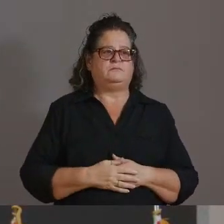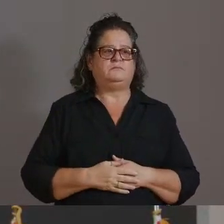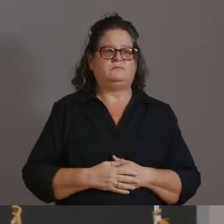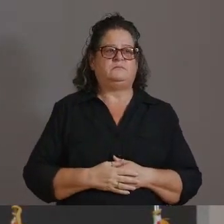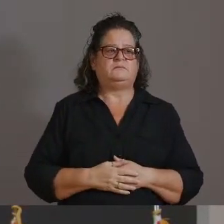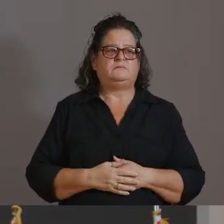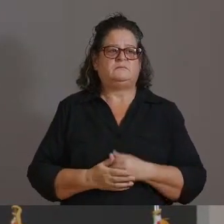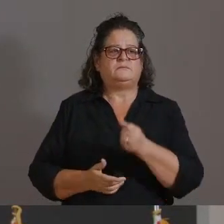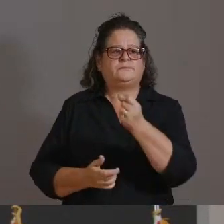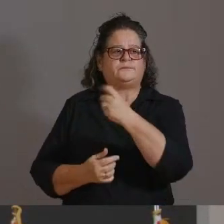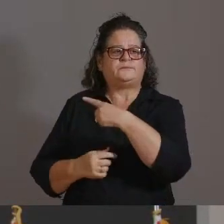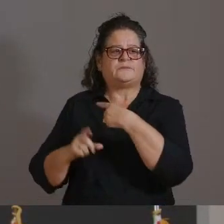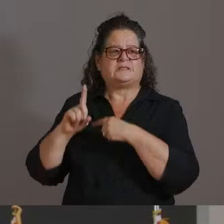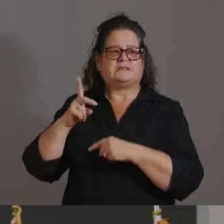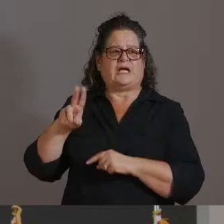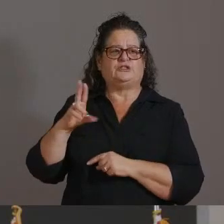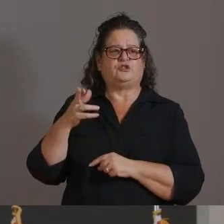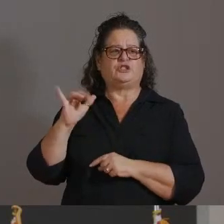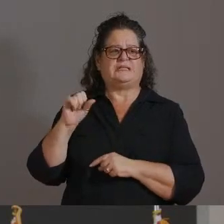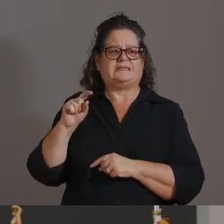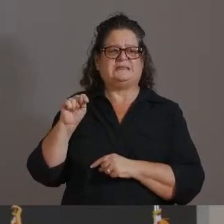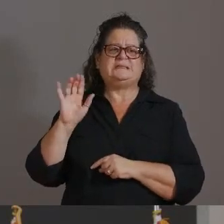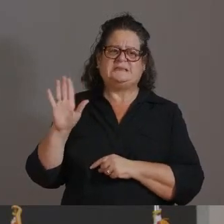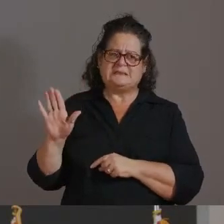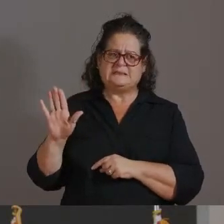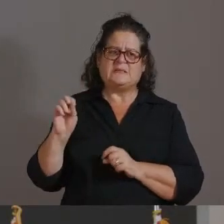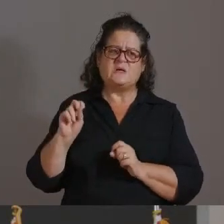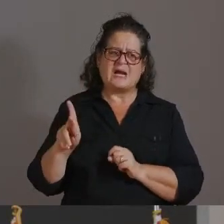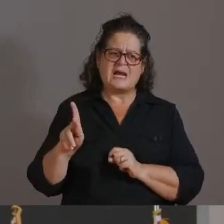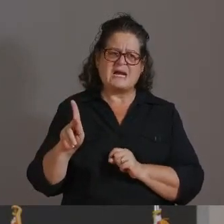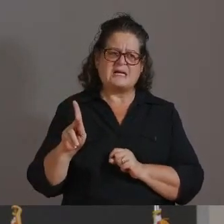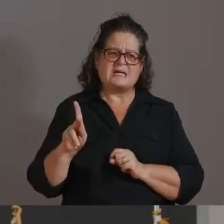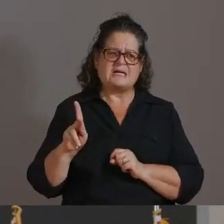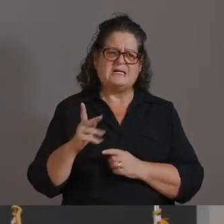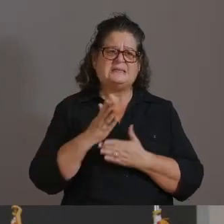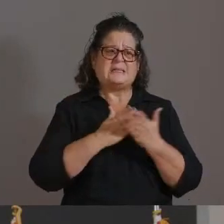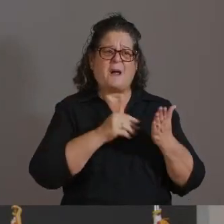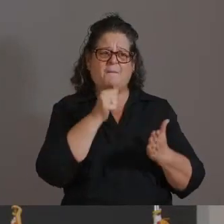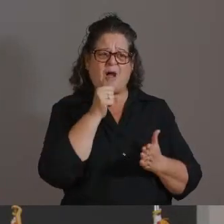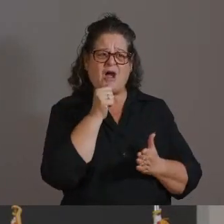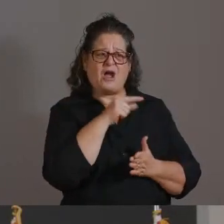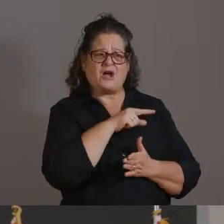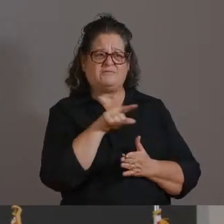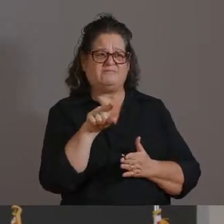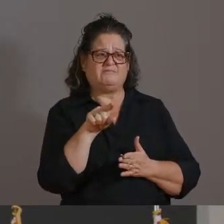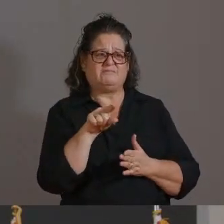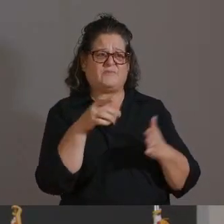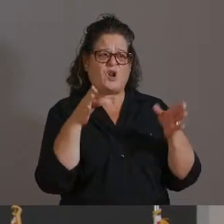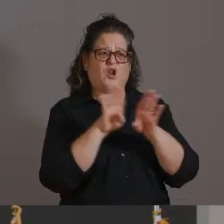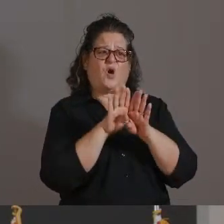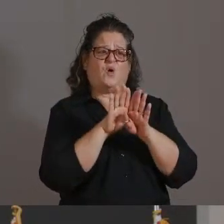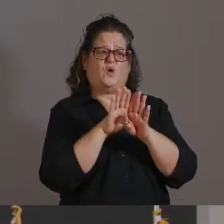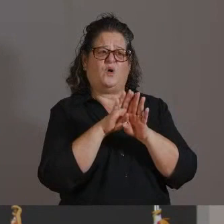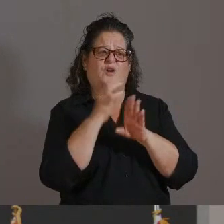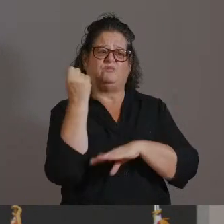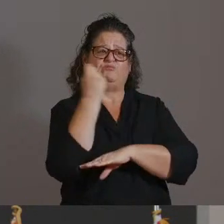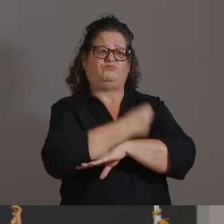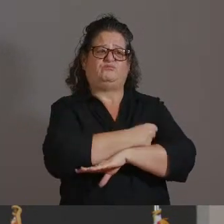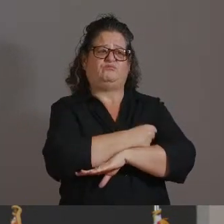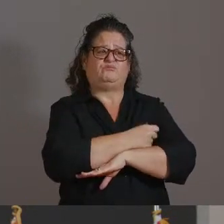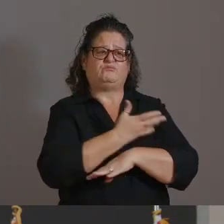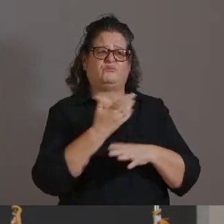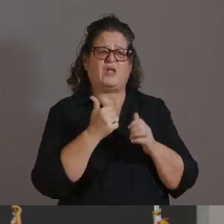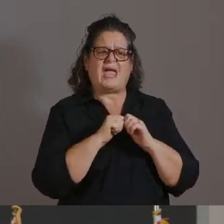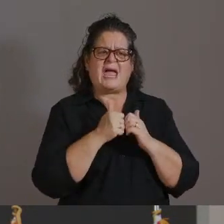that were told to shut down. Did this come from hotline tips? Did it come from independent enforcement?